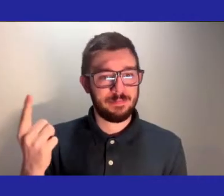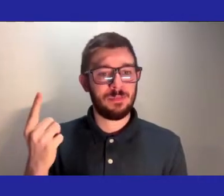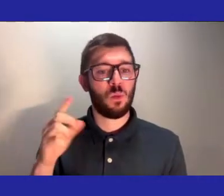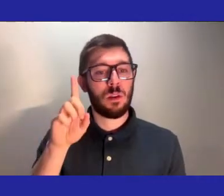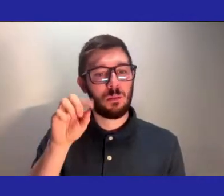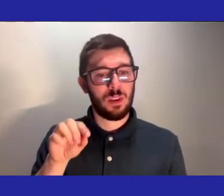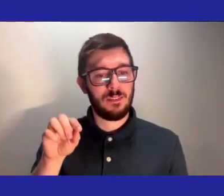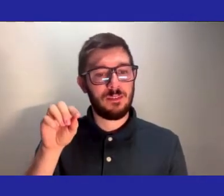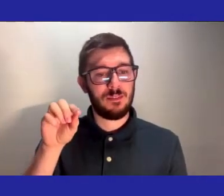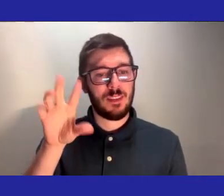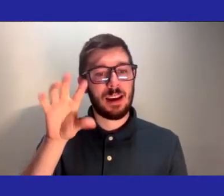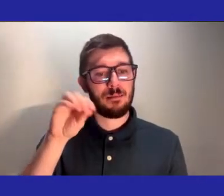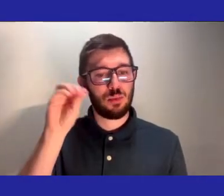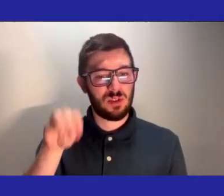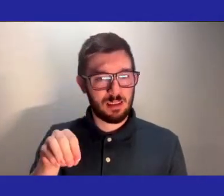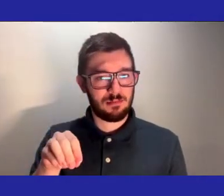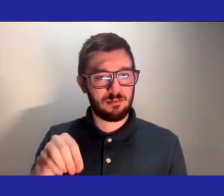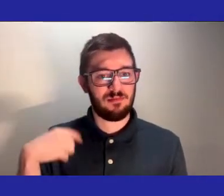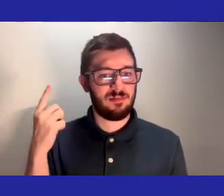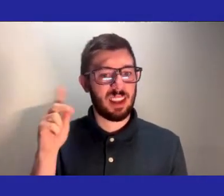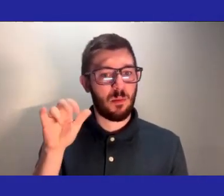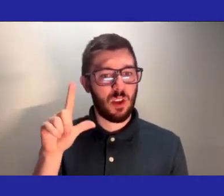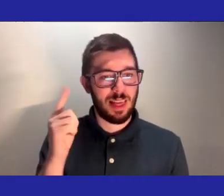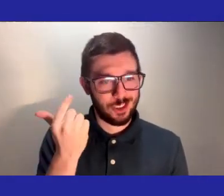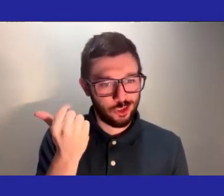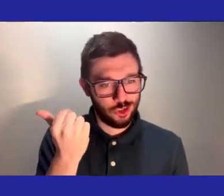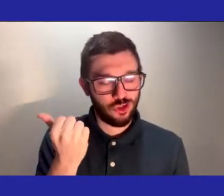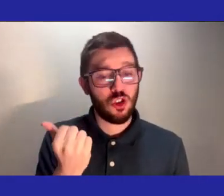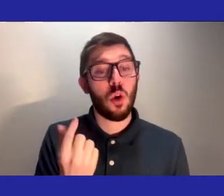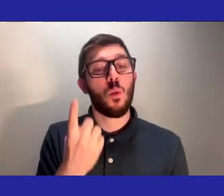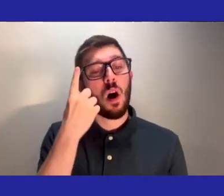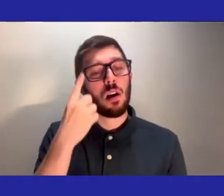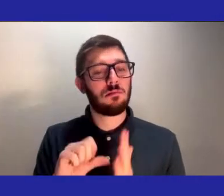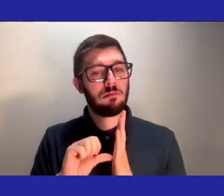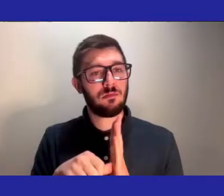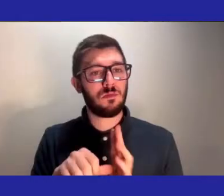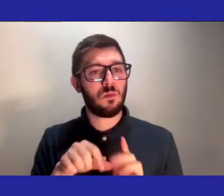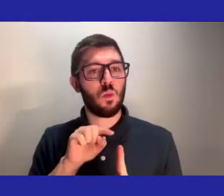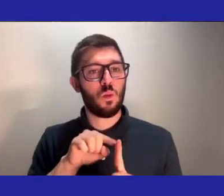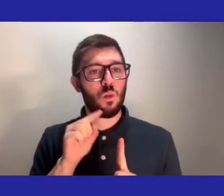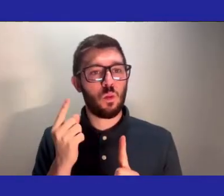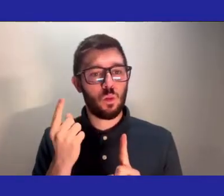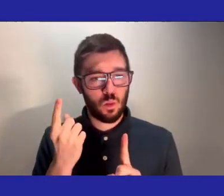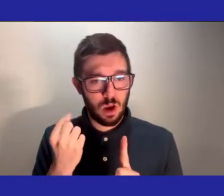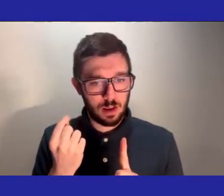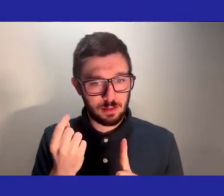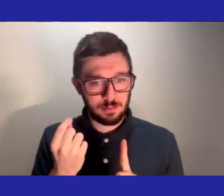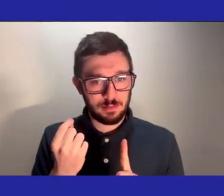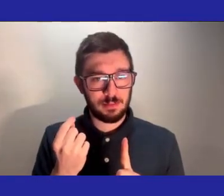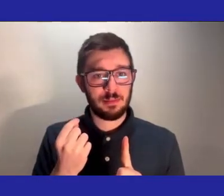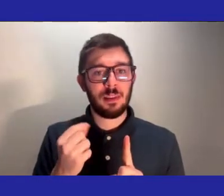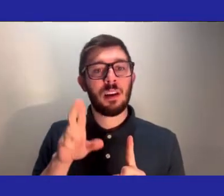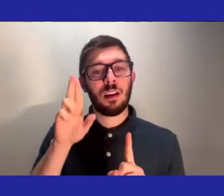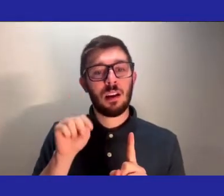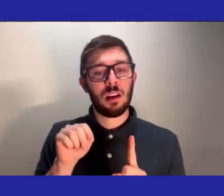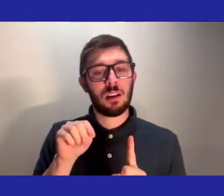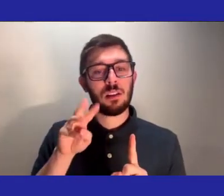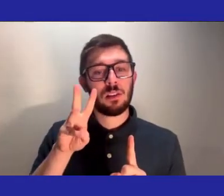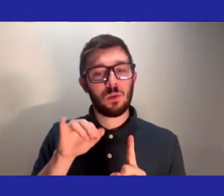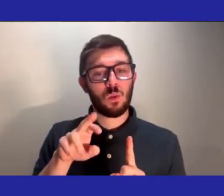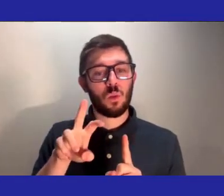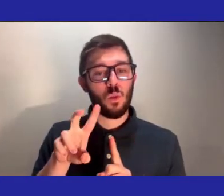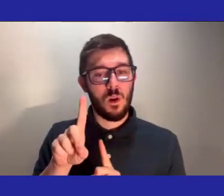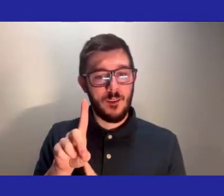One thing to make note of is that there has been the unwind, the public health emergency unwind, which means